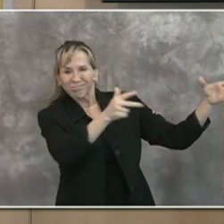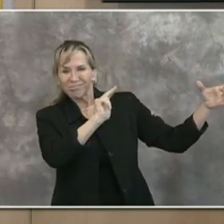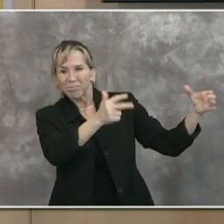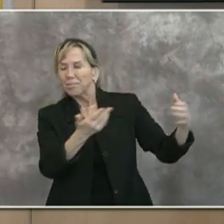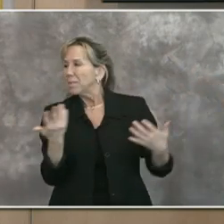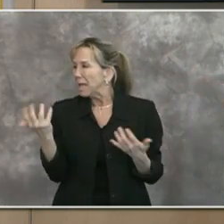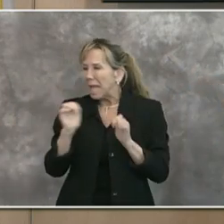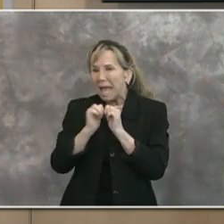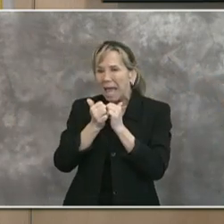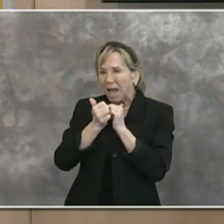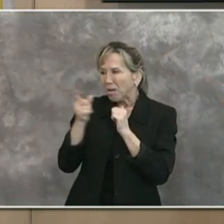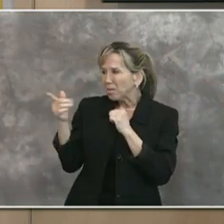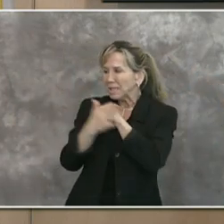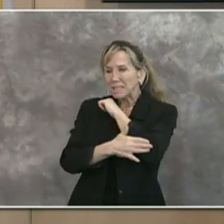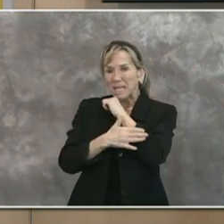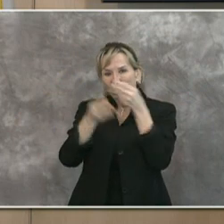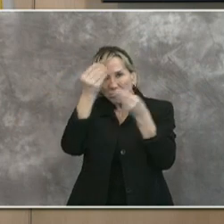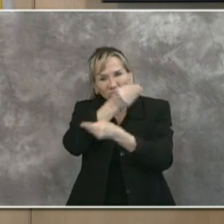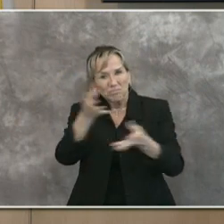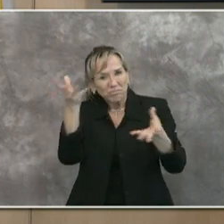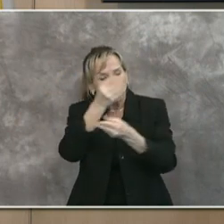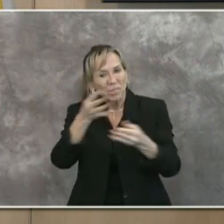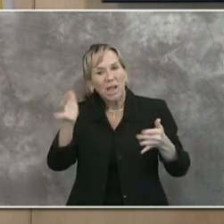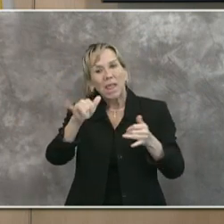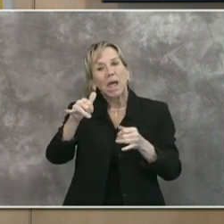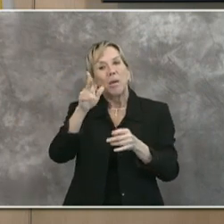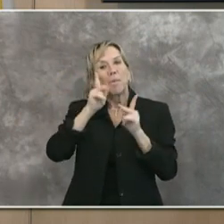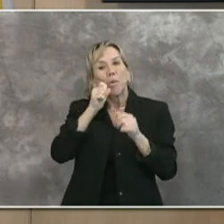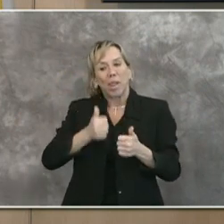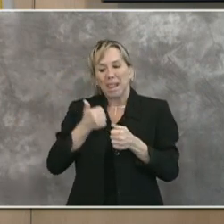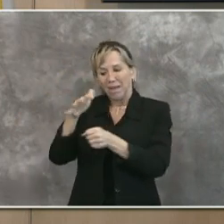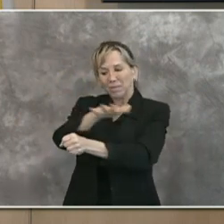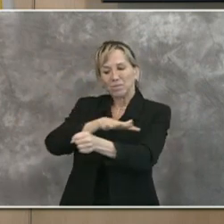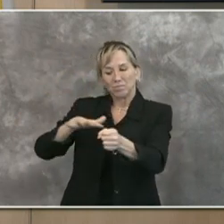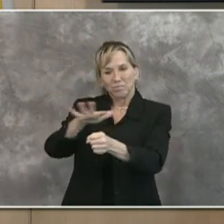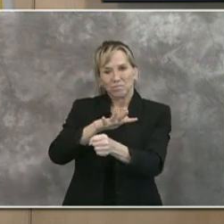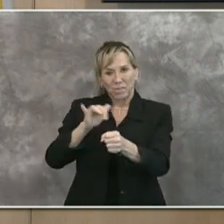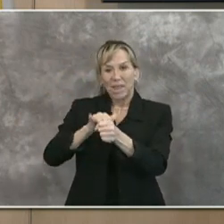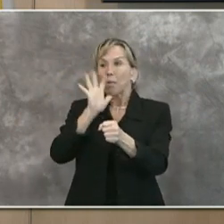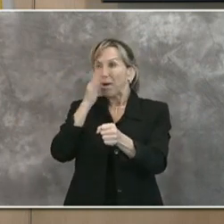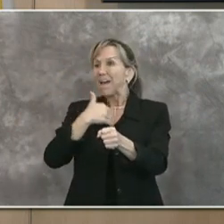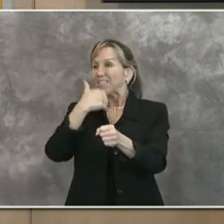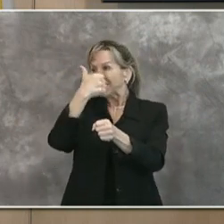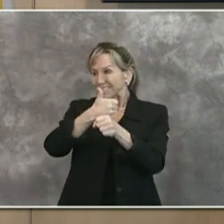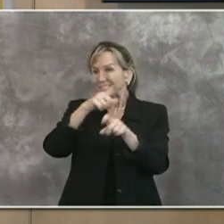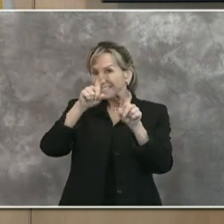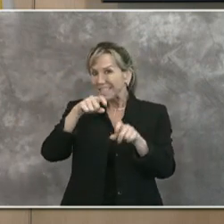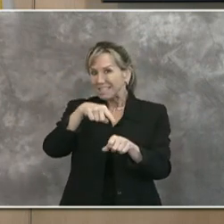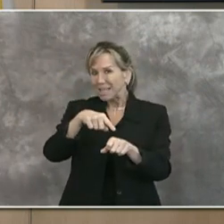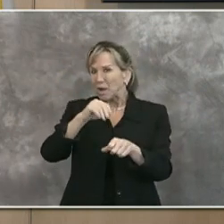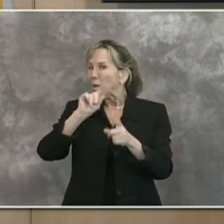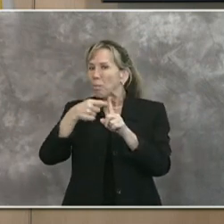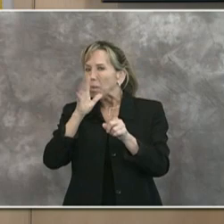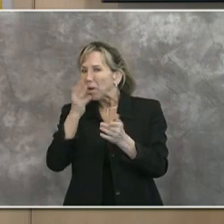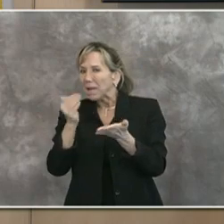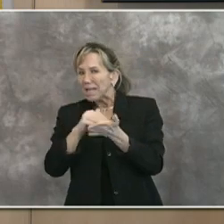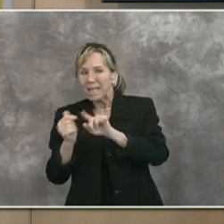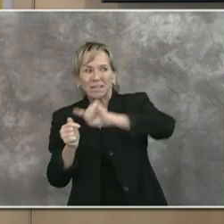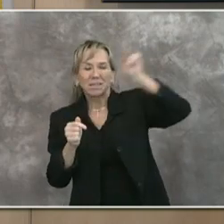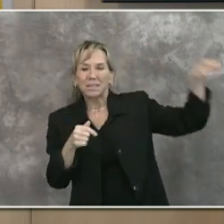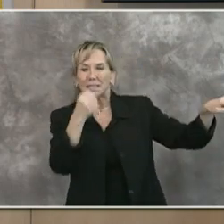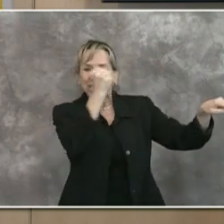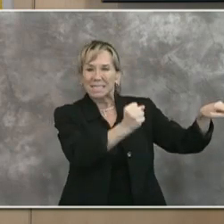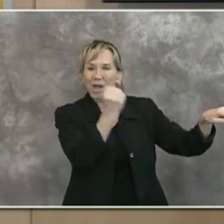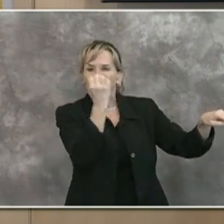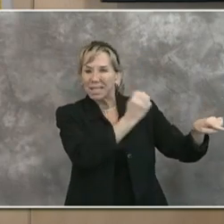county notifying residents of the testing site on Saturday, and how often will it return to southeast San Diego? Okay, Dr. Wooten's going to